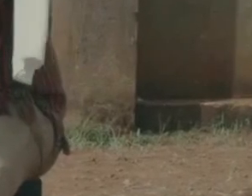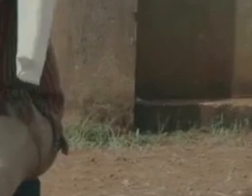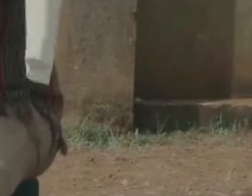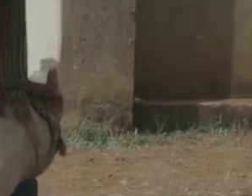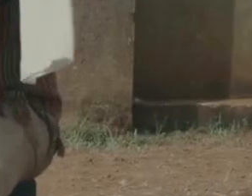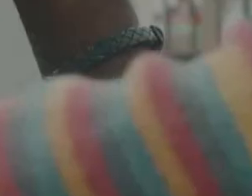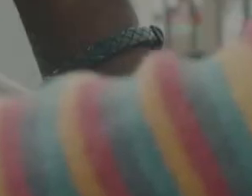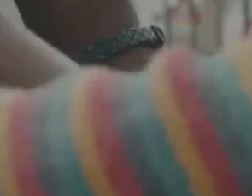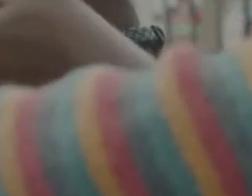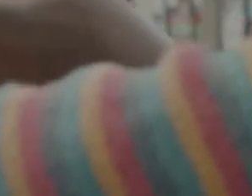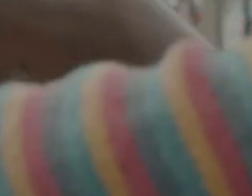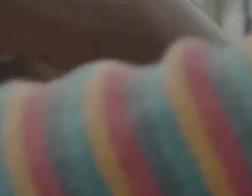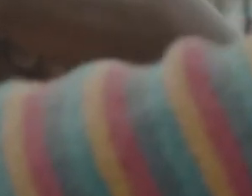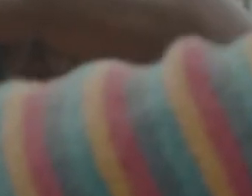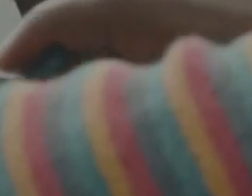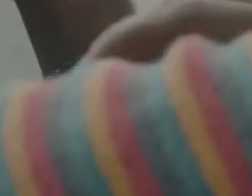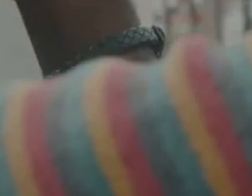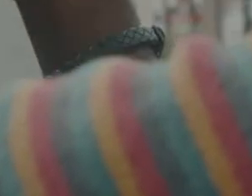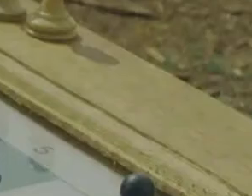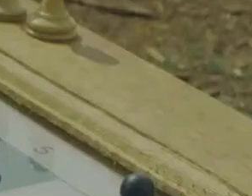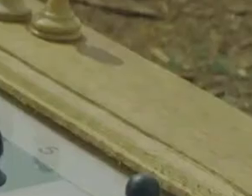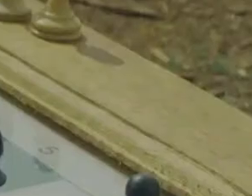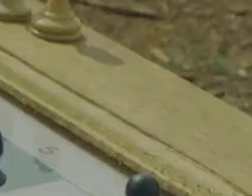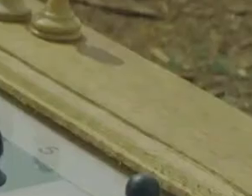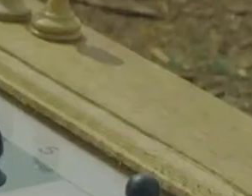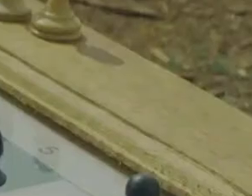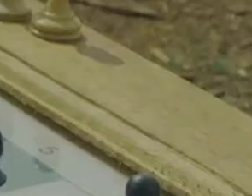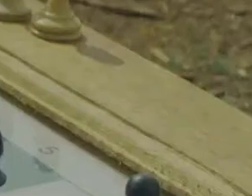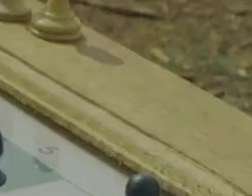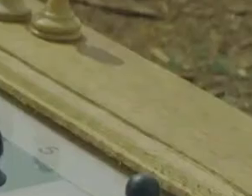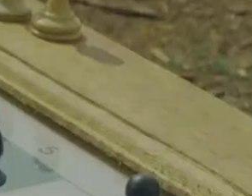Watch every move.